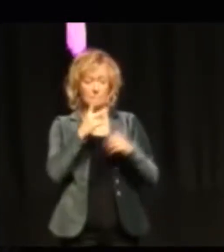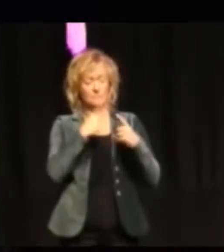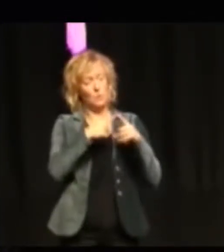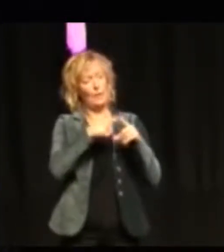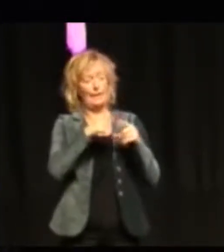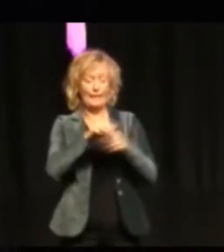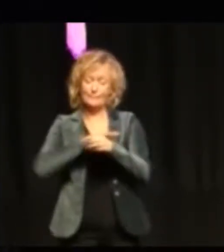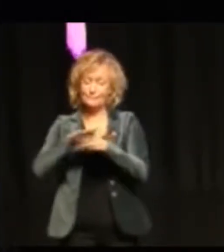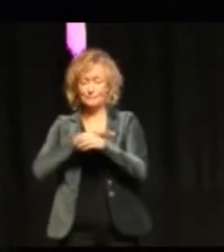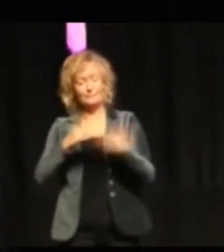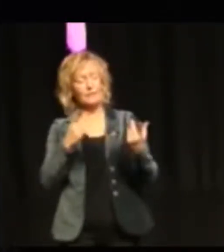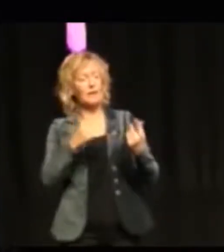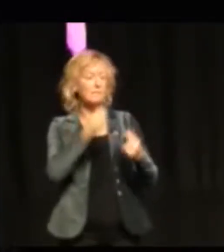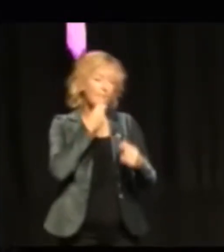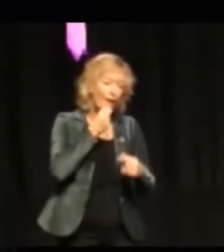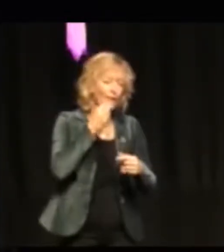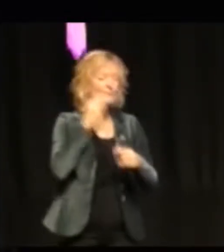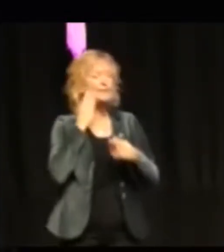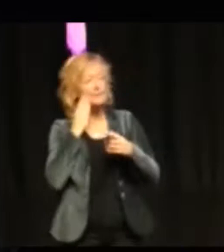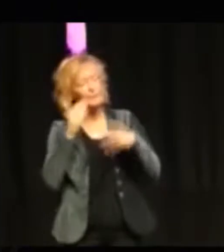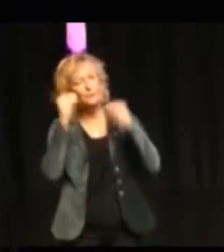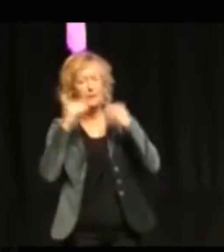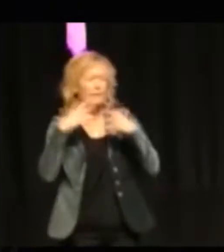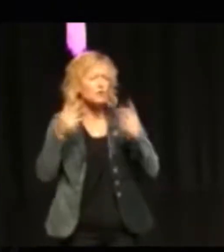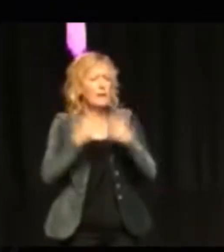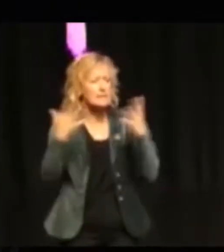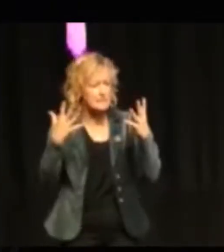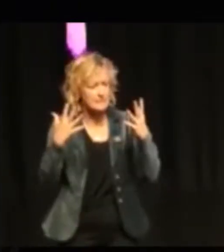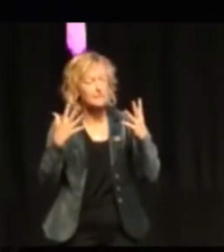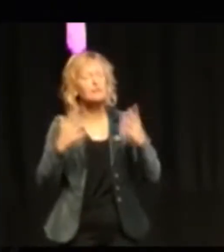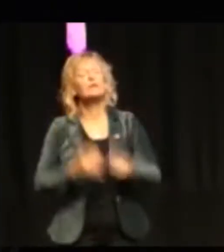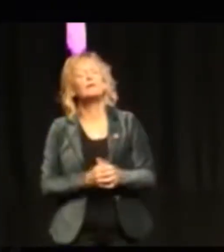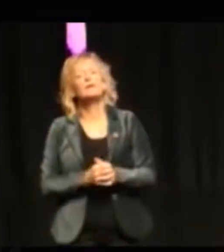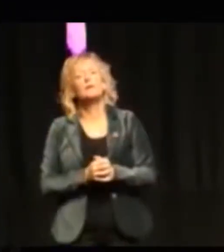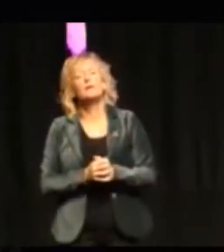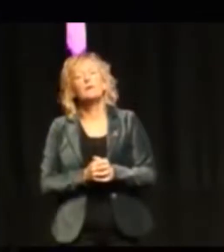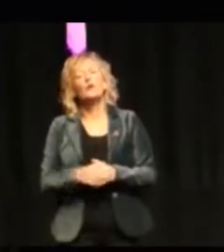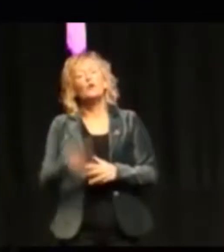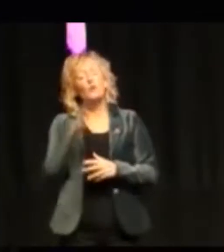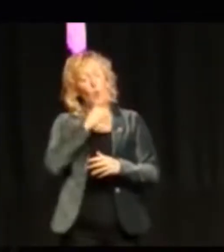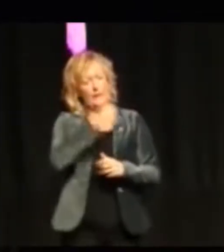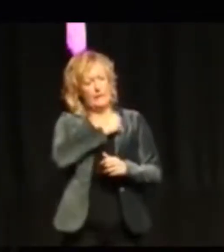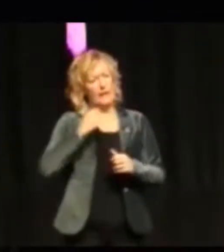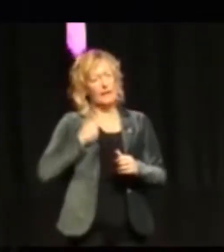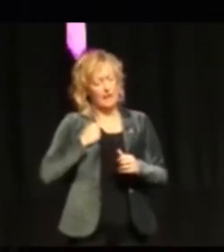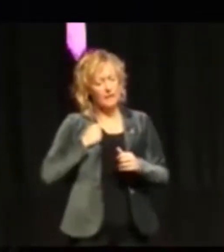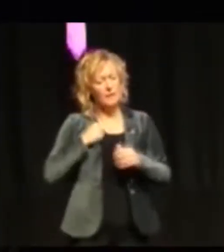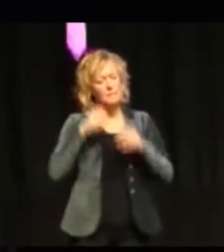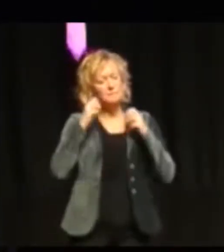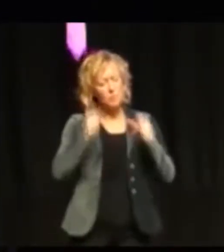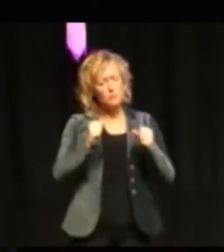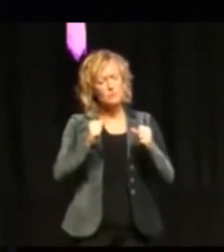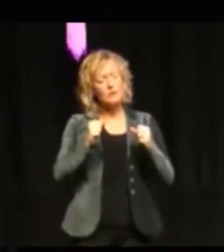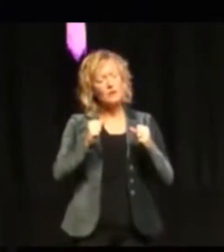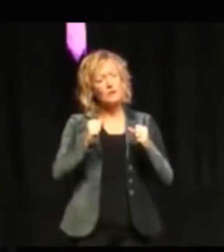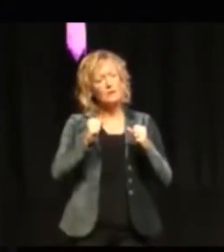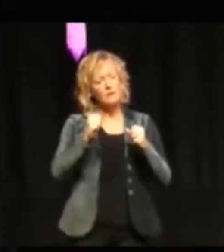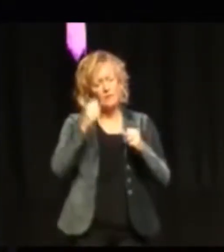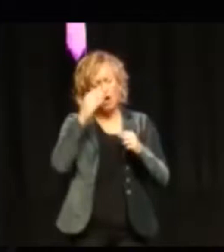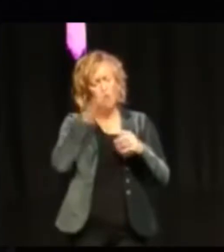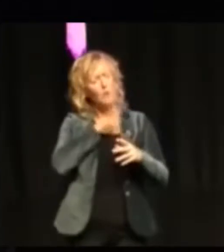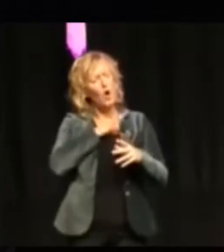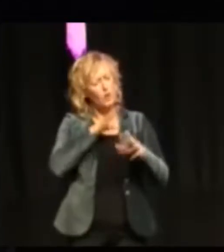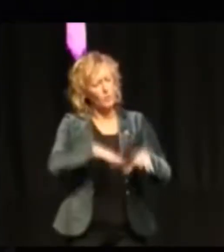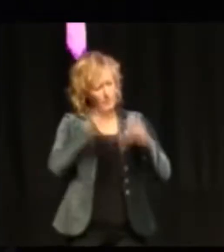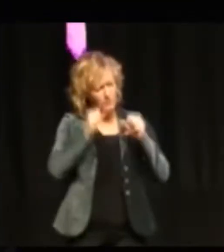issue dealing with food or health or housing or education, etc., government at least has a duty to do no harm. They have a